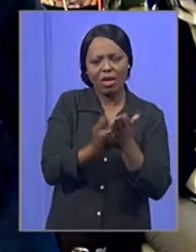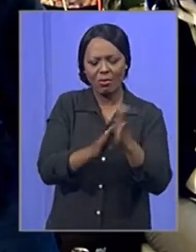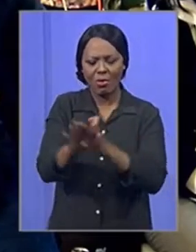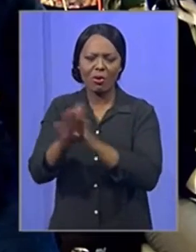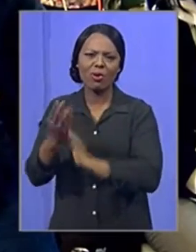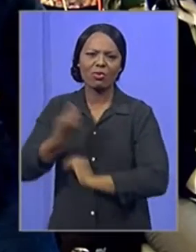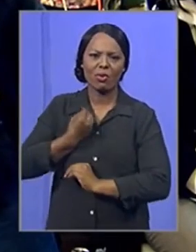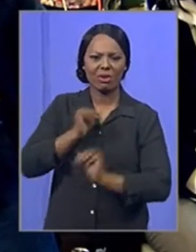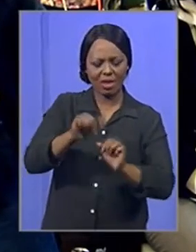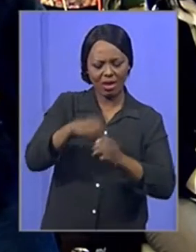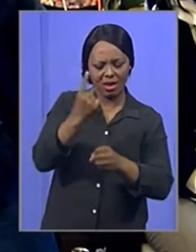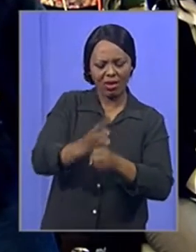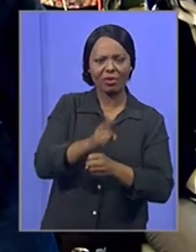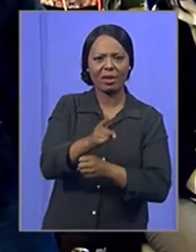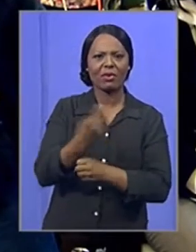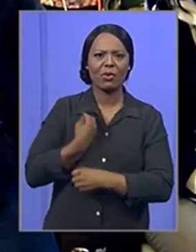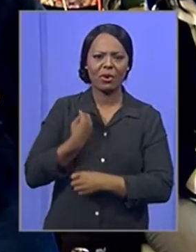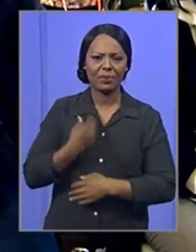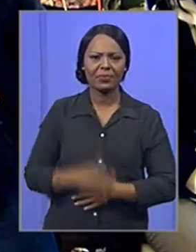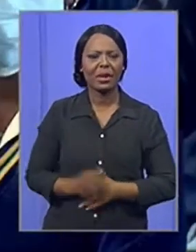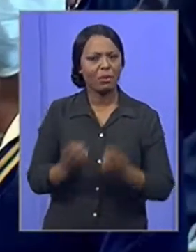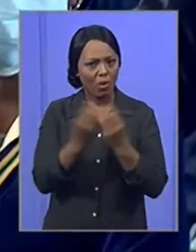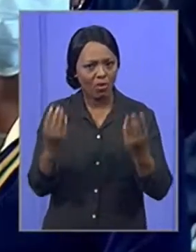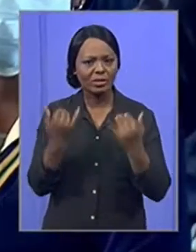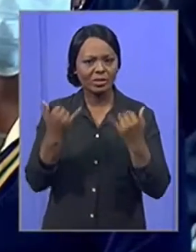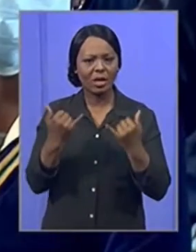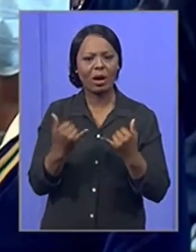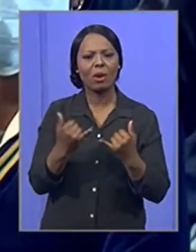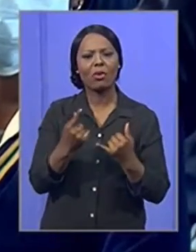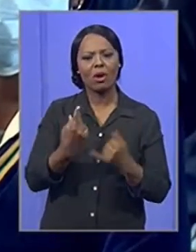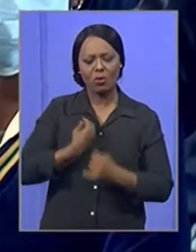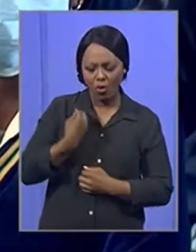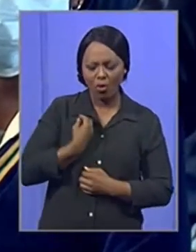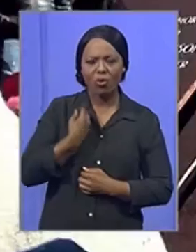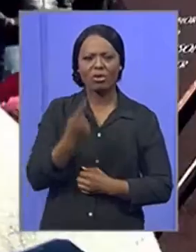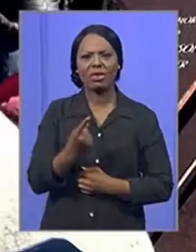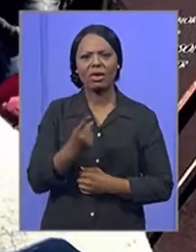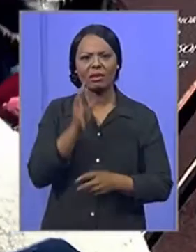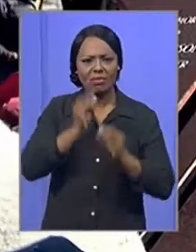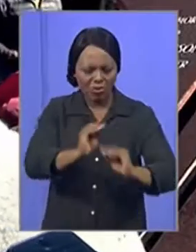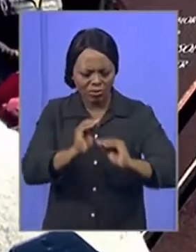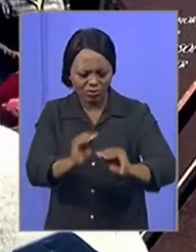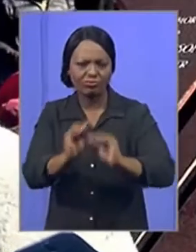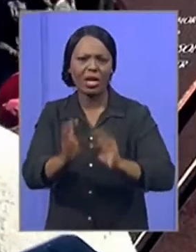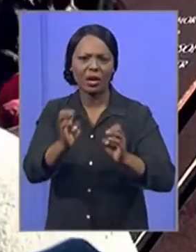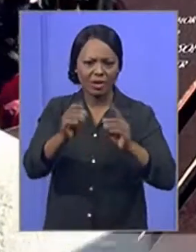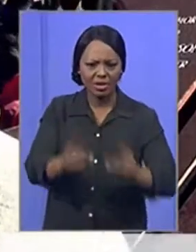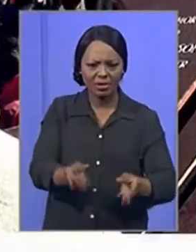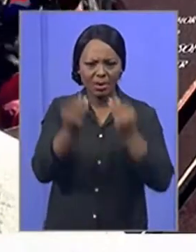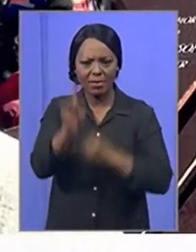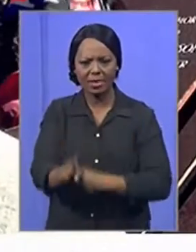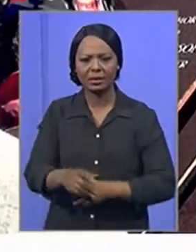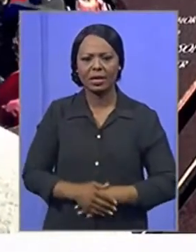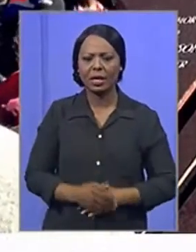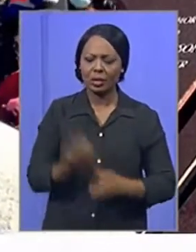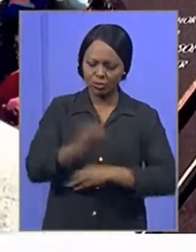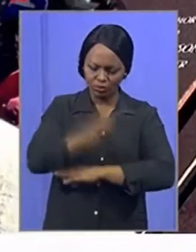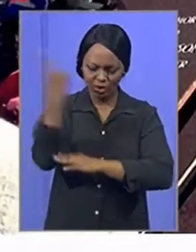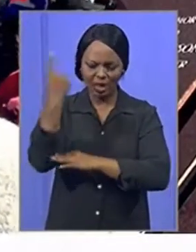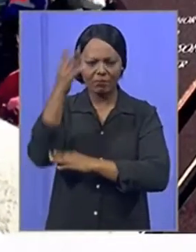Gauteng. We need to get as many young people educated as possible, and we need to get them into positions of influence. I believe that today is about taking